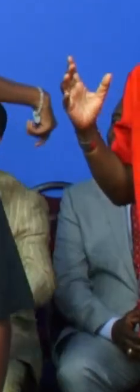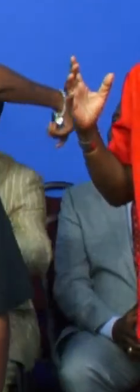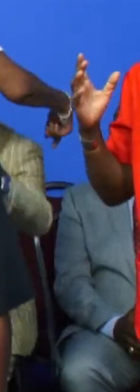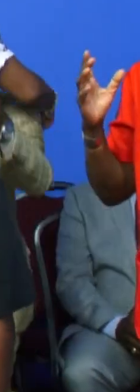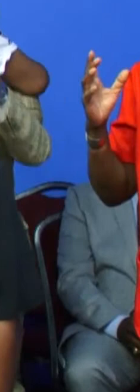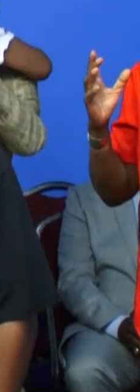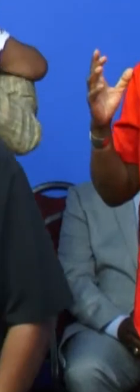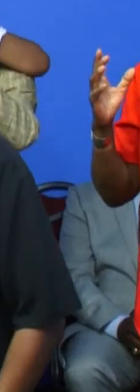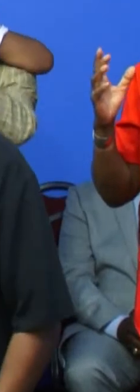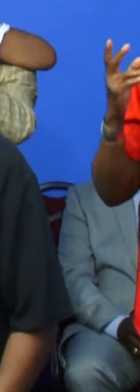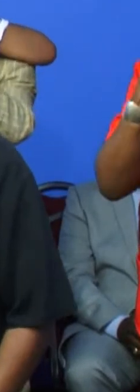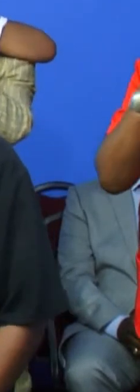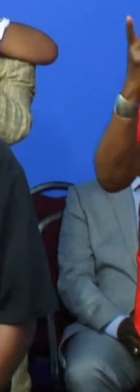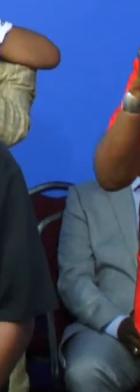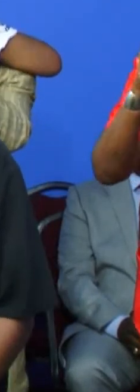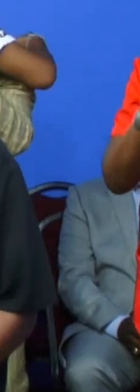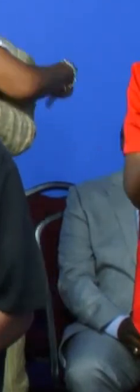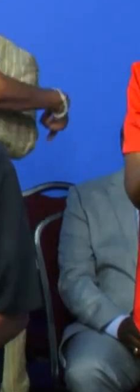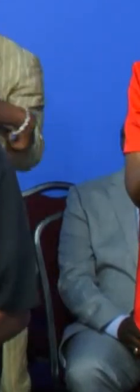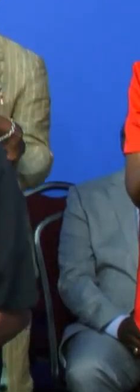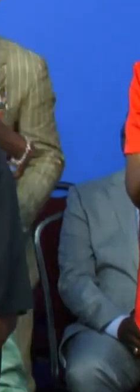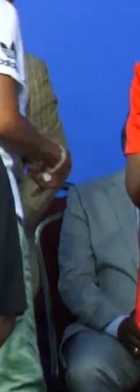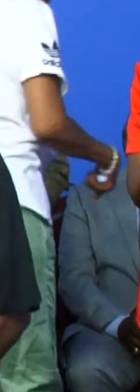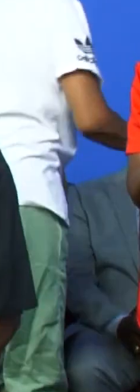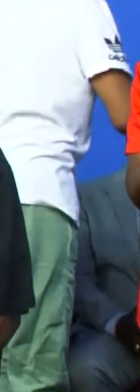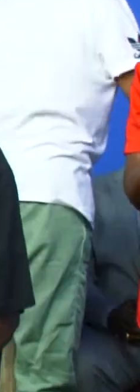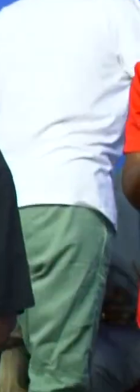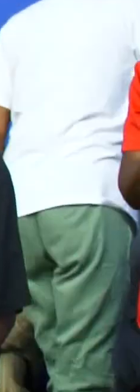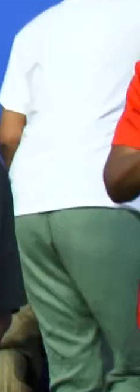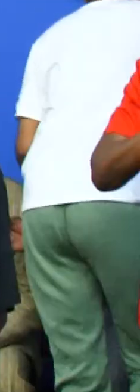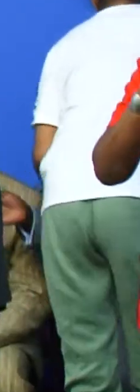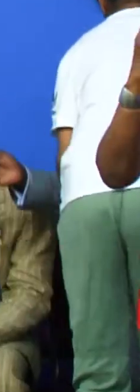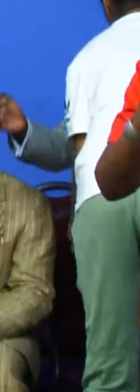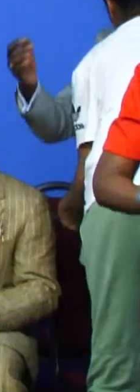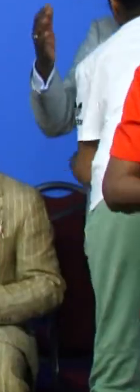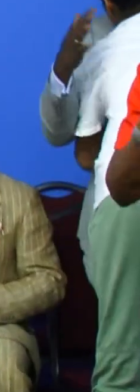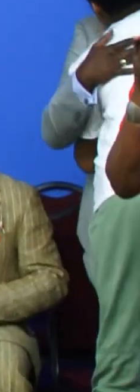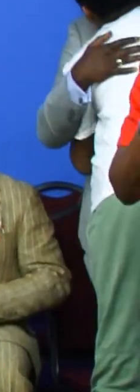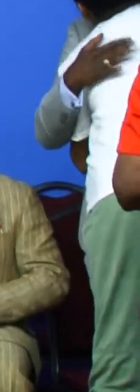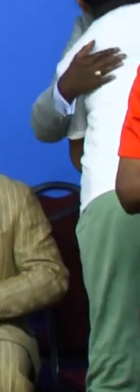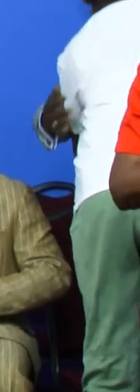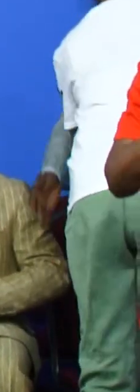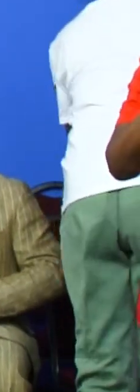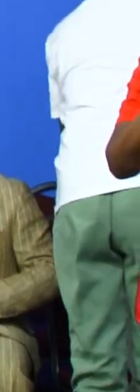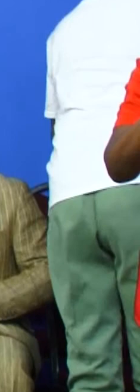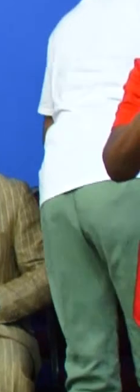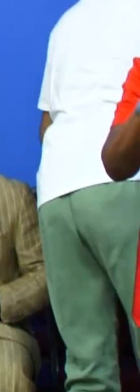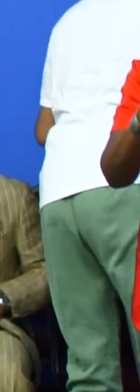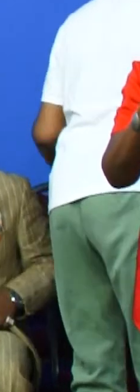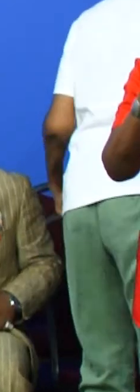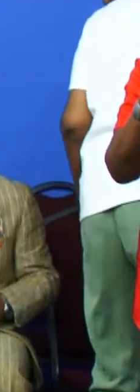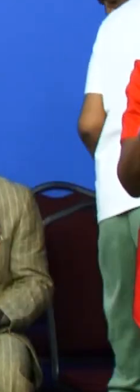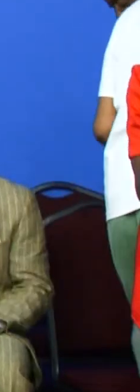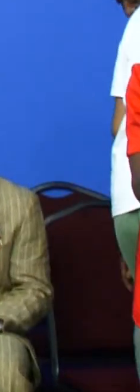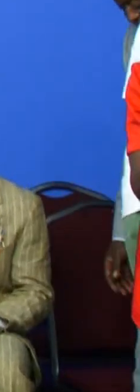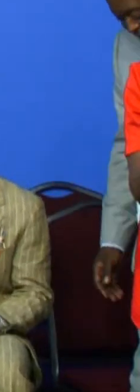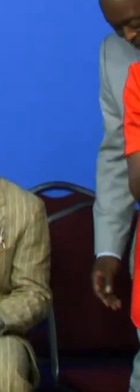See us on the television, but never joined the National Action